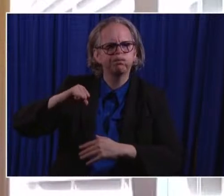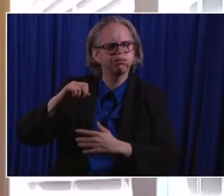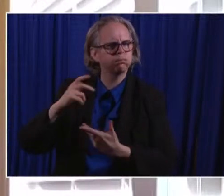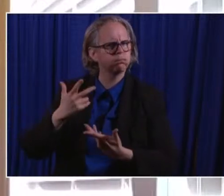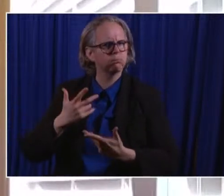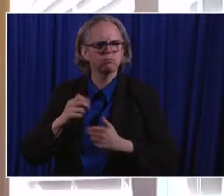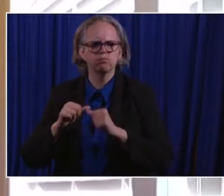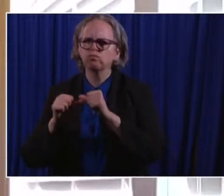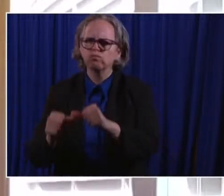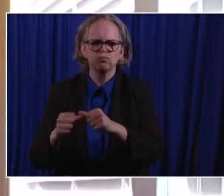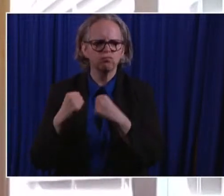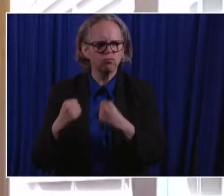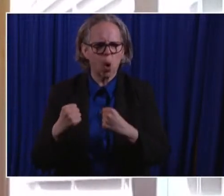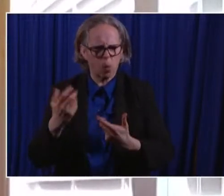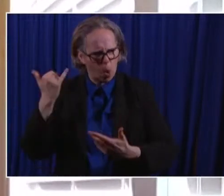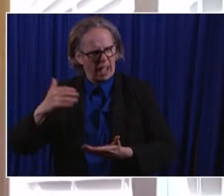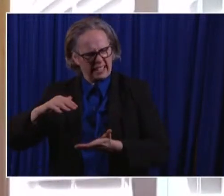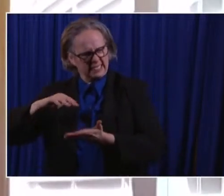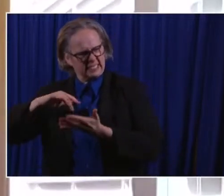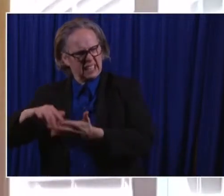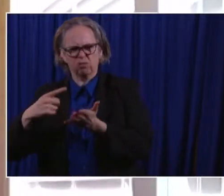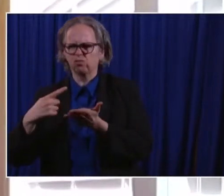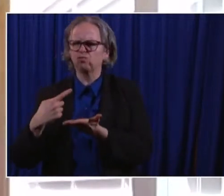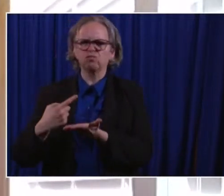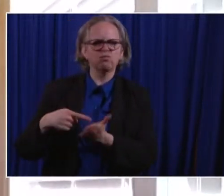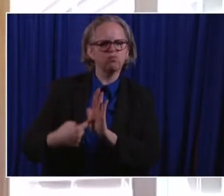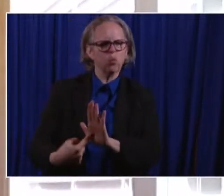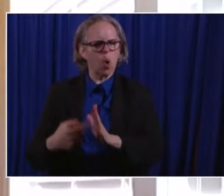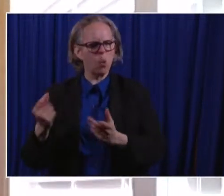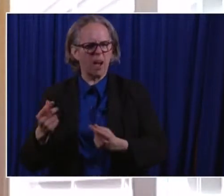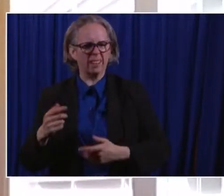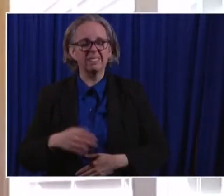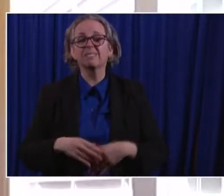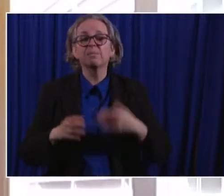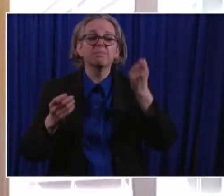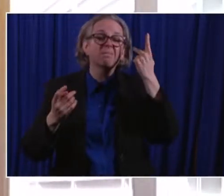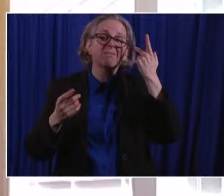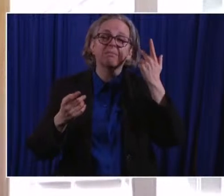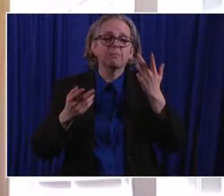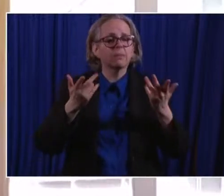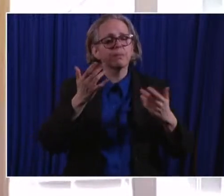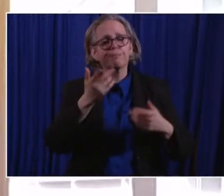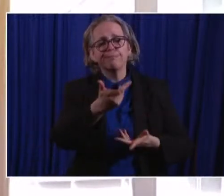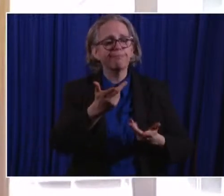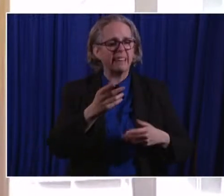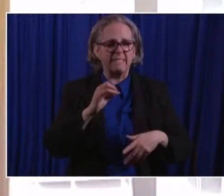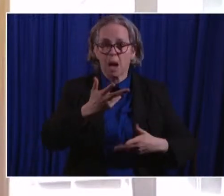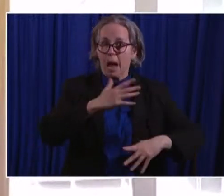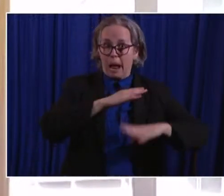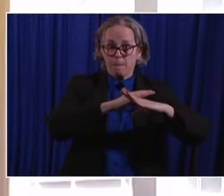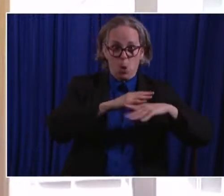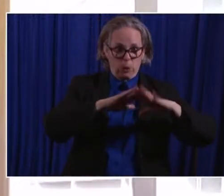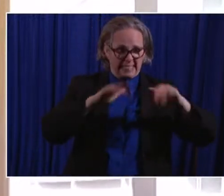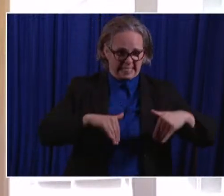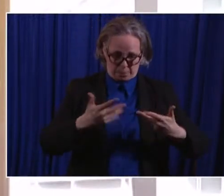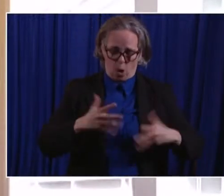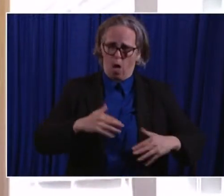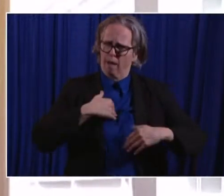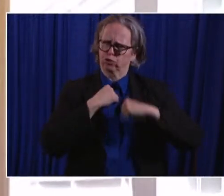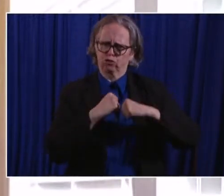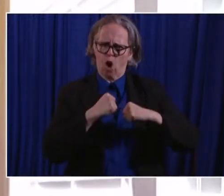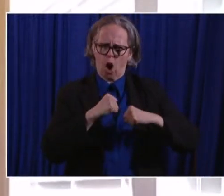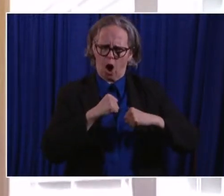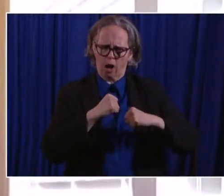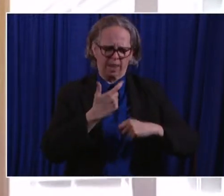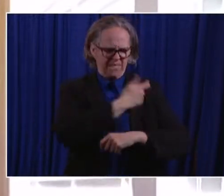for those who may have some level of natural immunity because of a past infection. Not only does a growing body